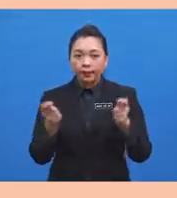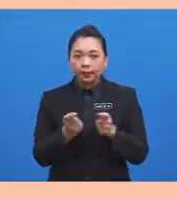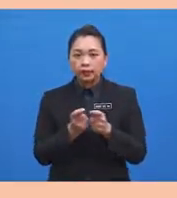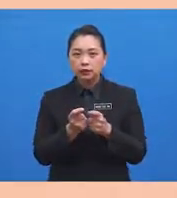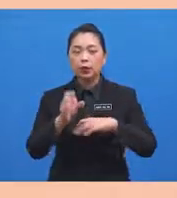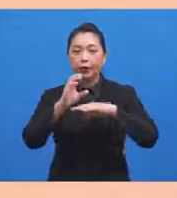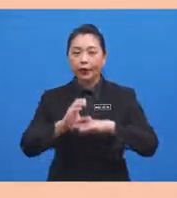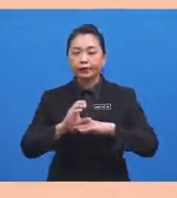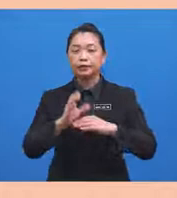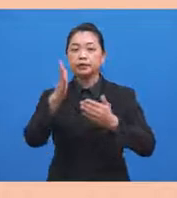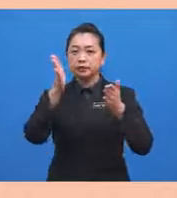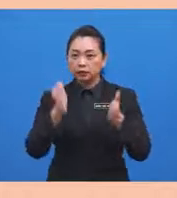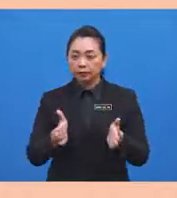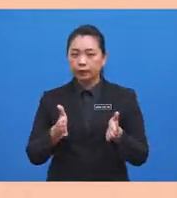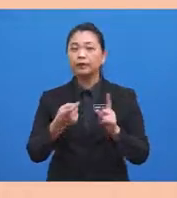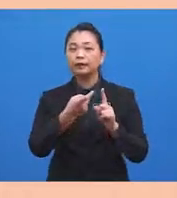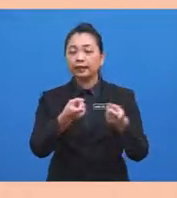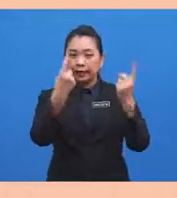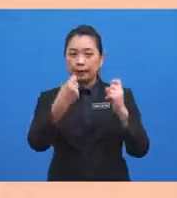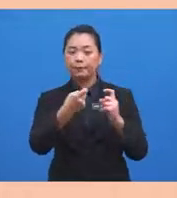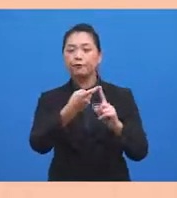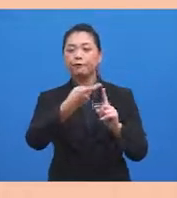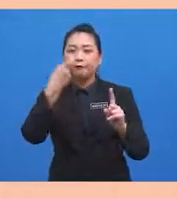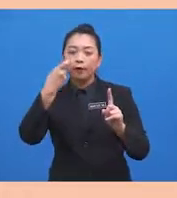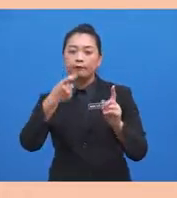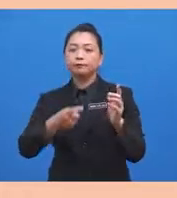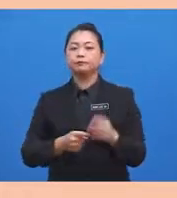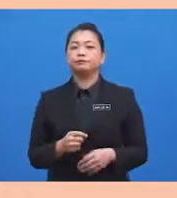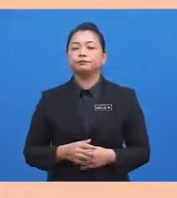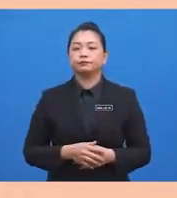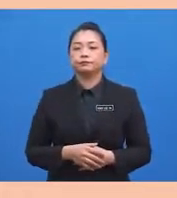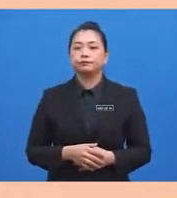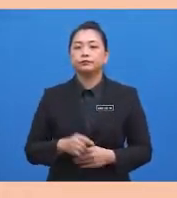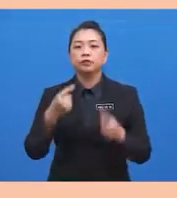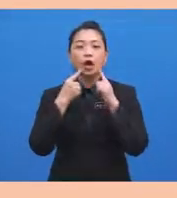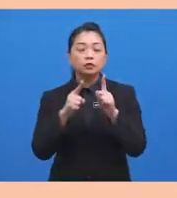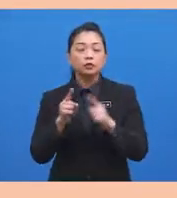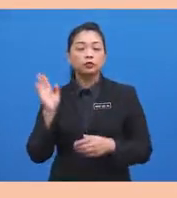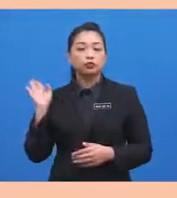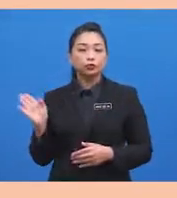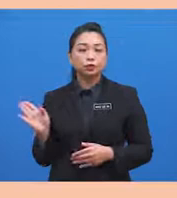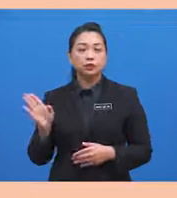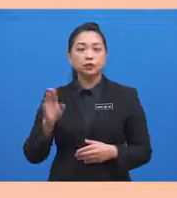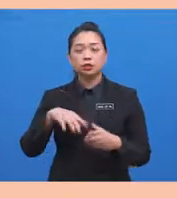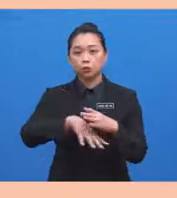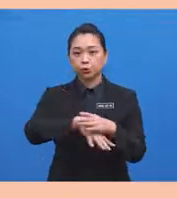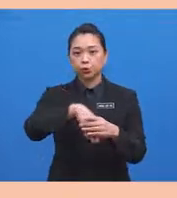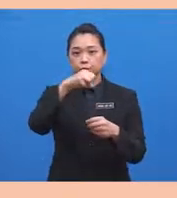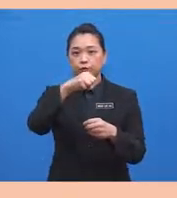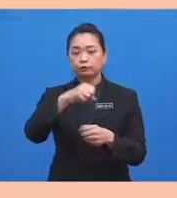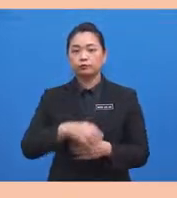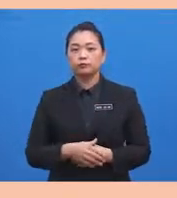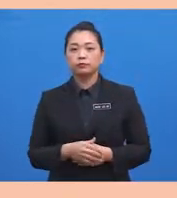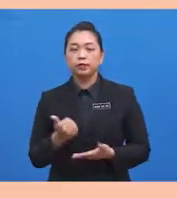where somebody or something comes from, their origin, and the answer is roots. The helpful